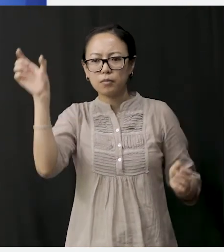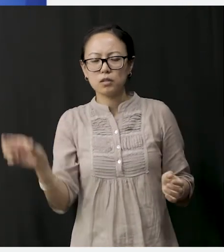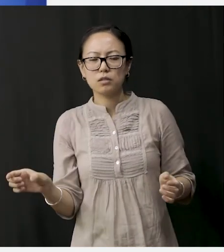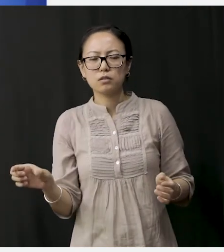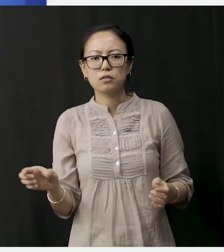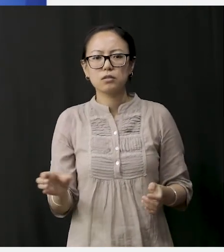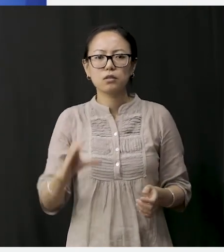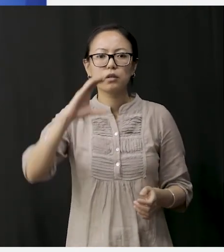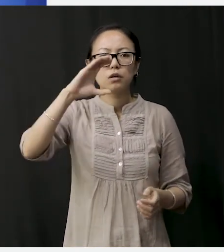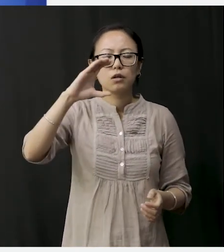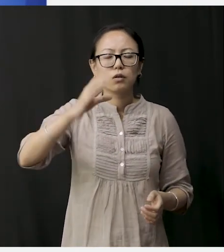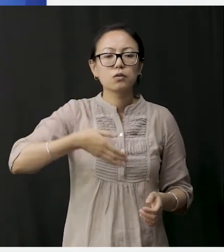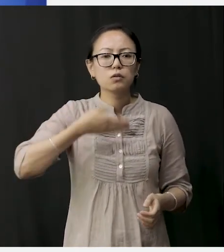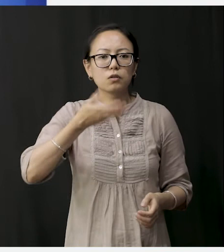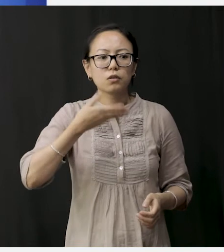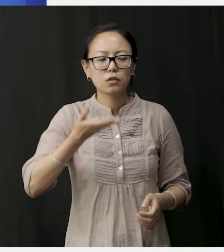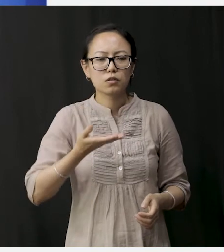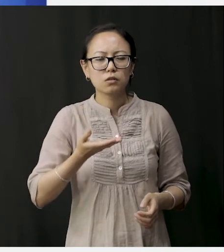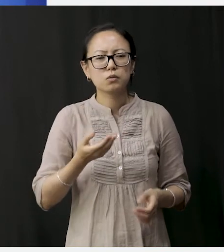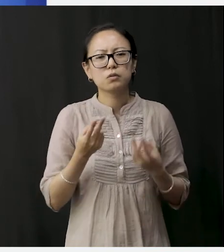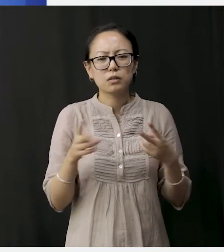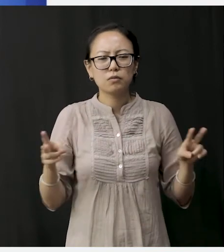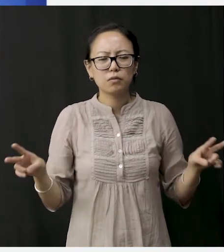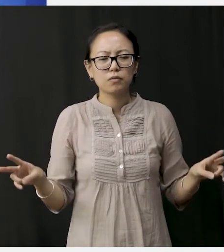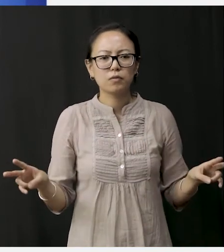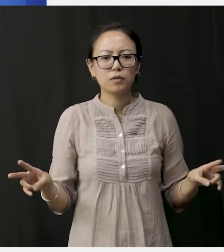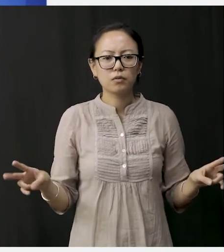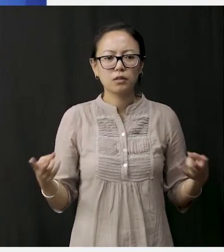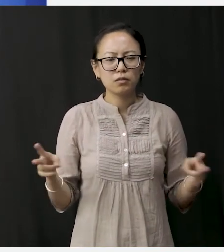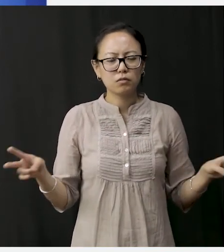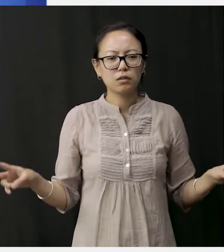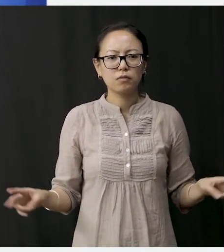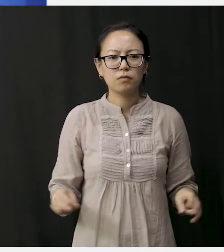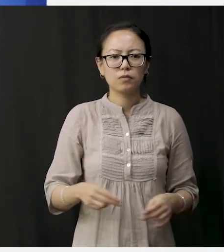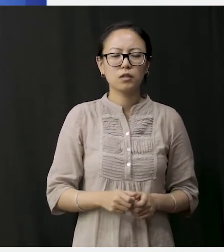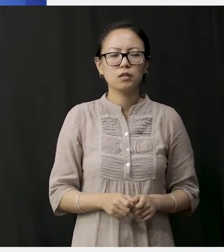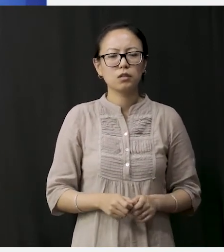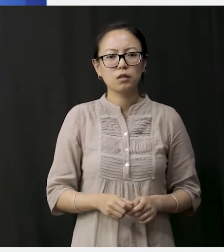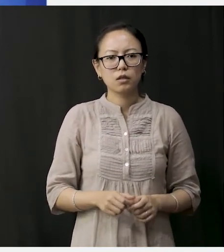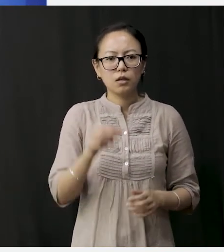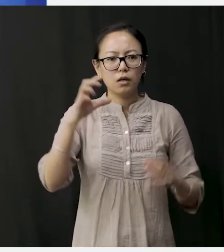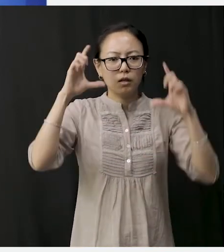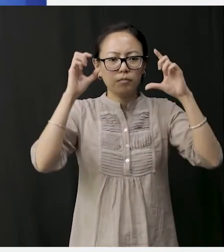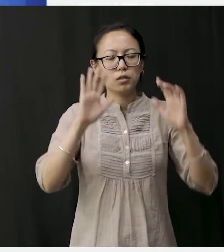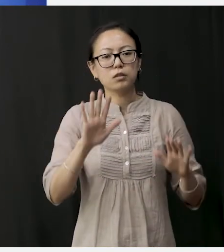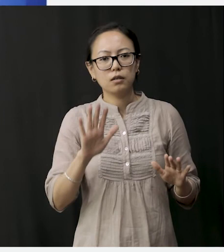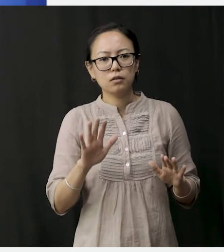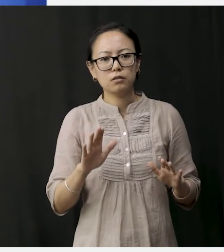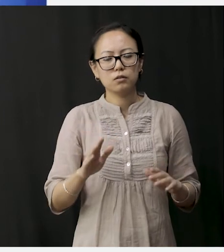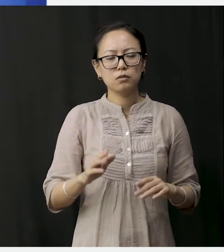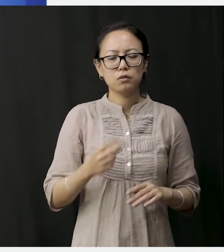training on sports, on games. So likewise, there are so many pictures there. You try to think and then you